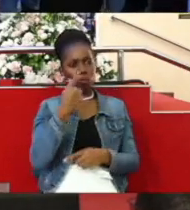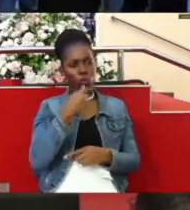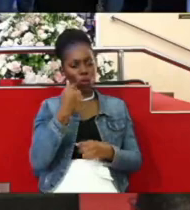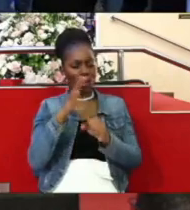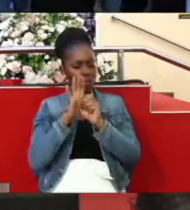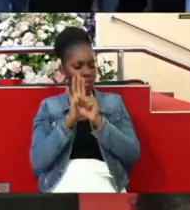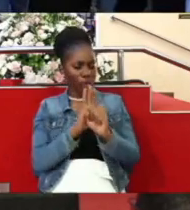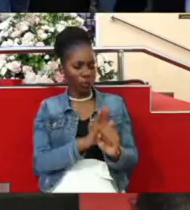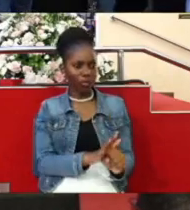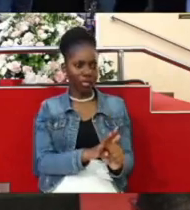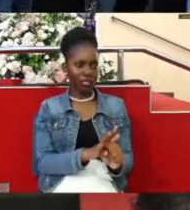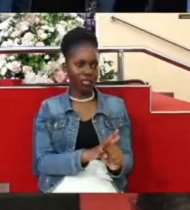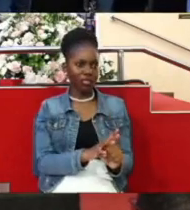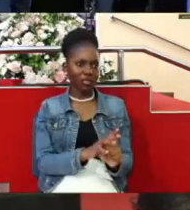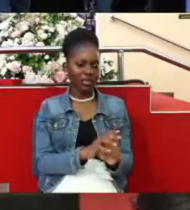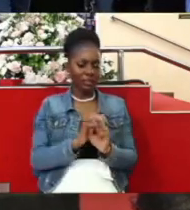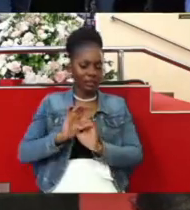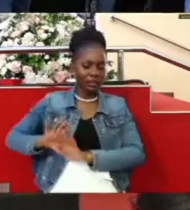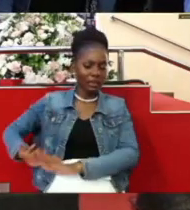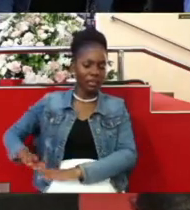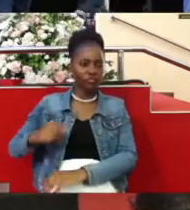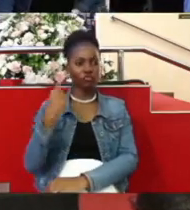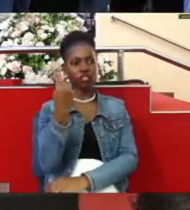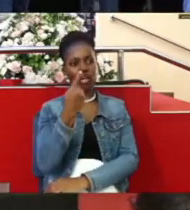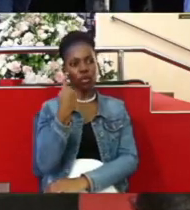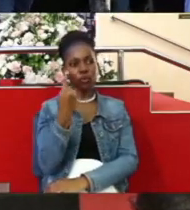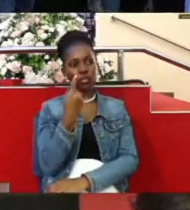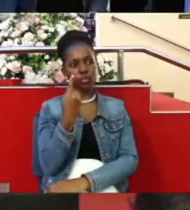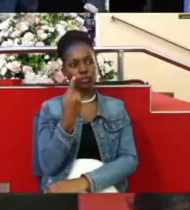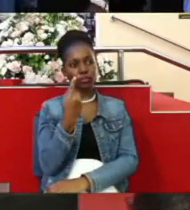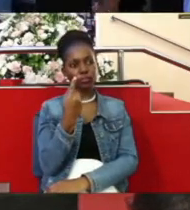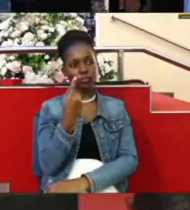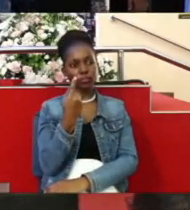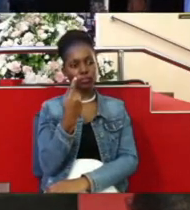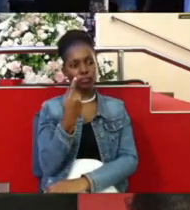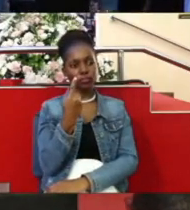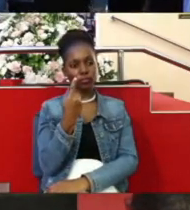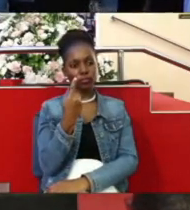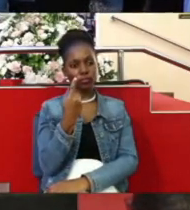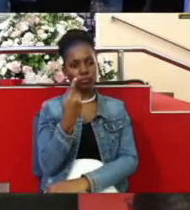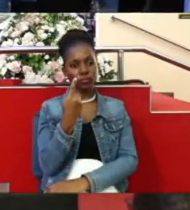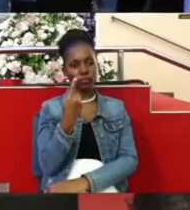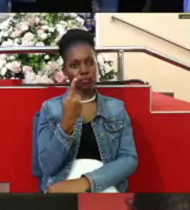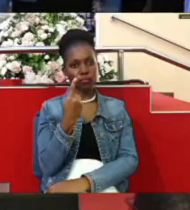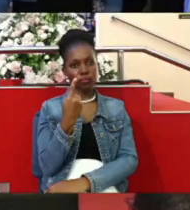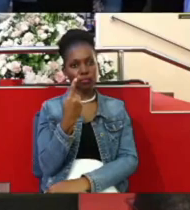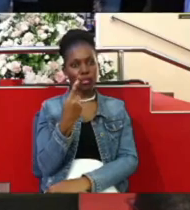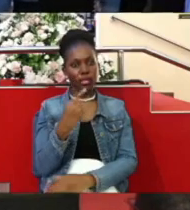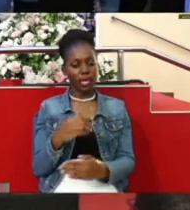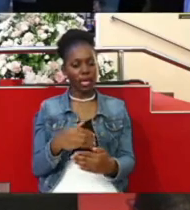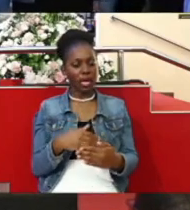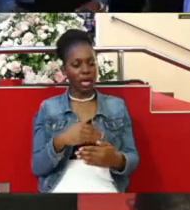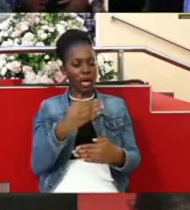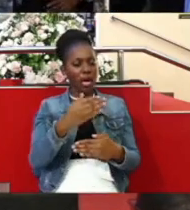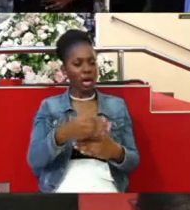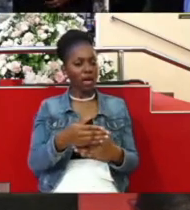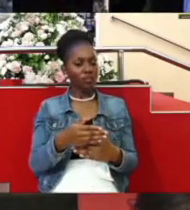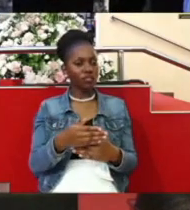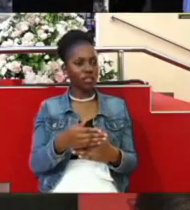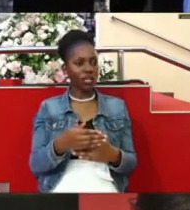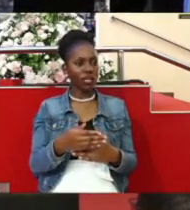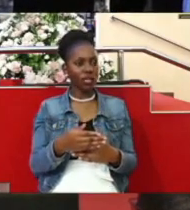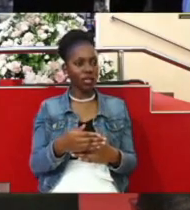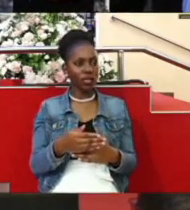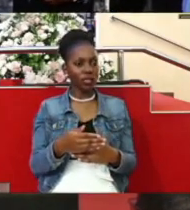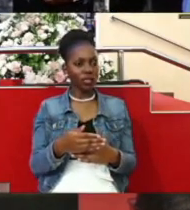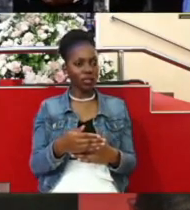And then you are left on your own. Na unaachwa pale. And out of that encounter, maybe even you have a child. Na pengine kutoka pale ukapata